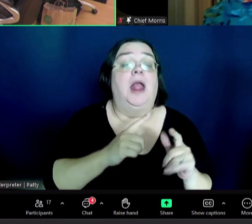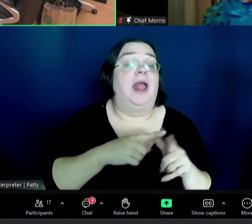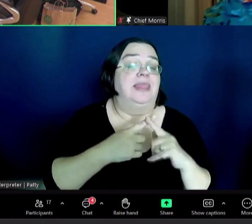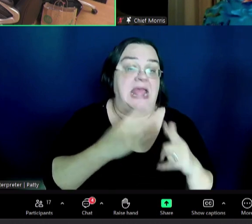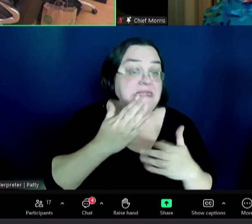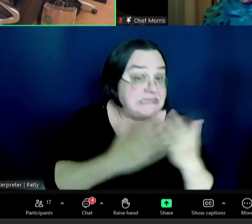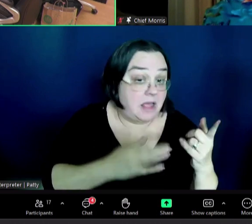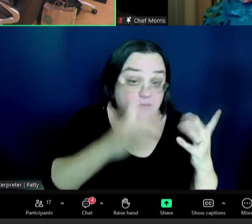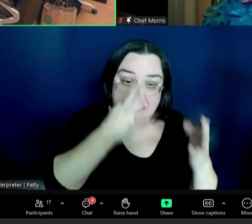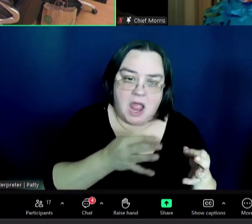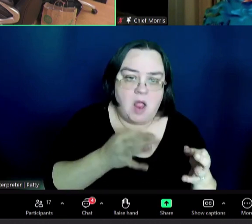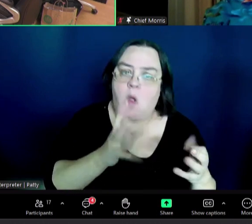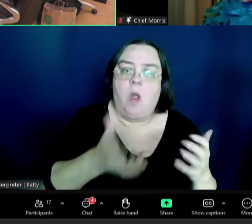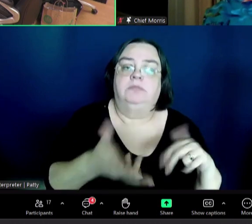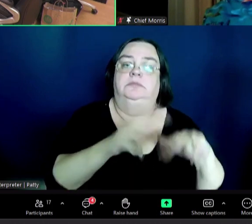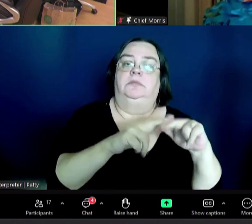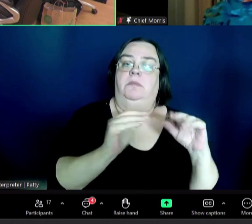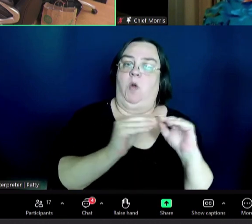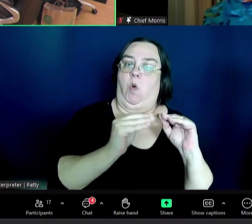more.